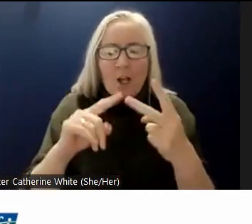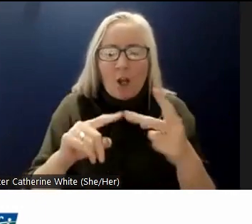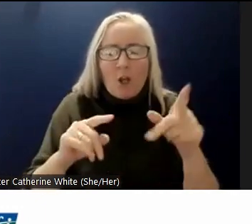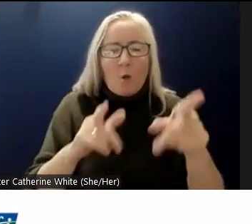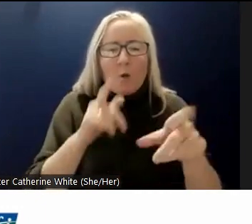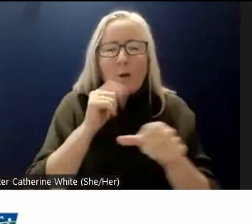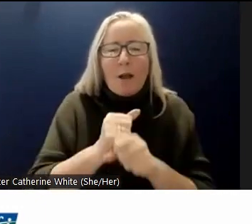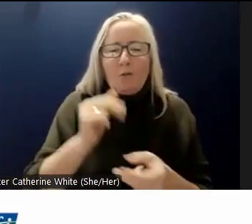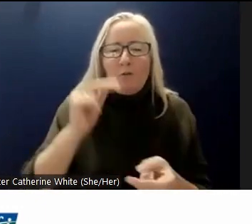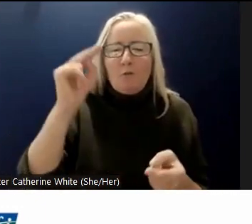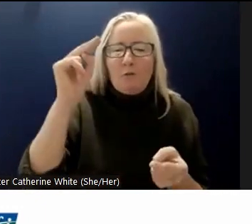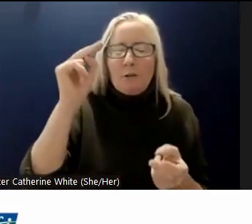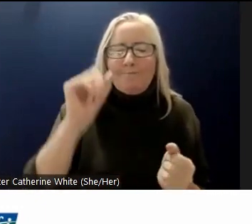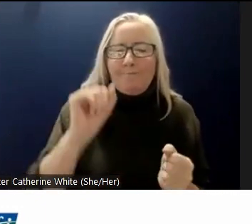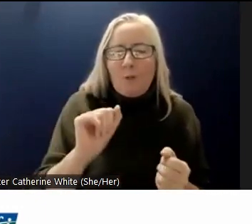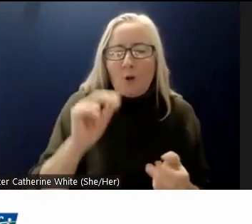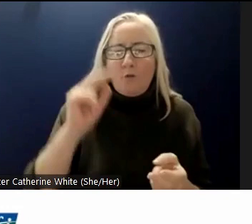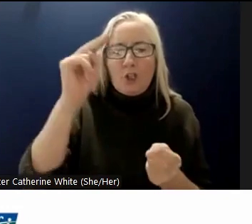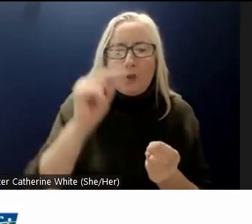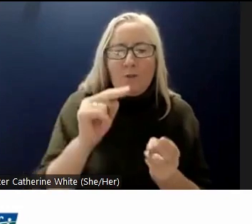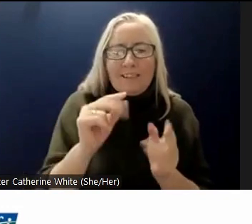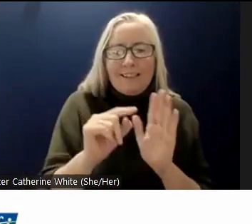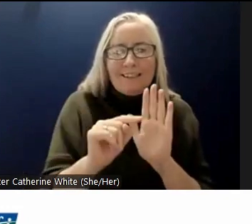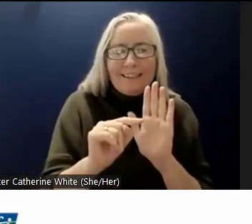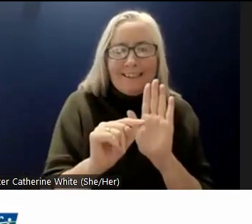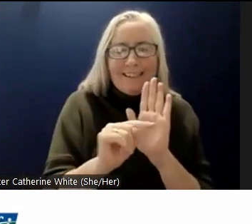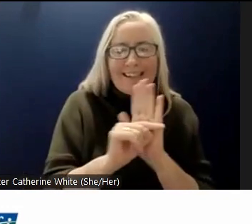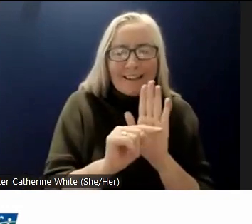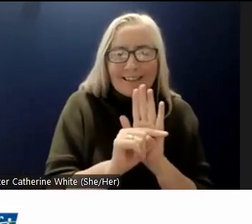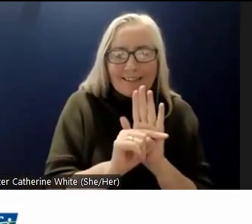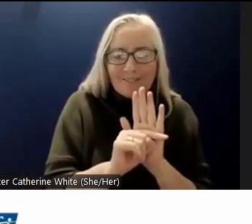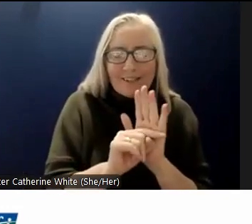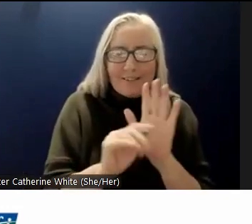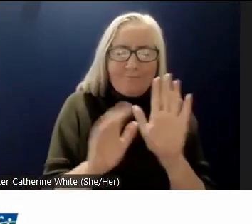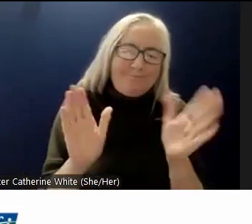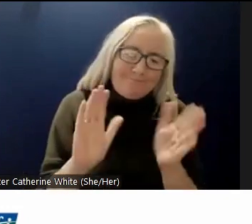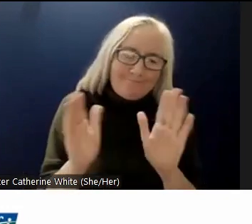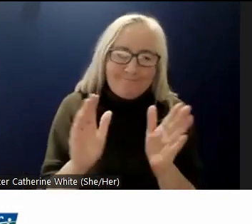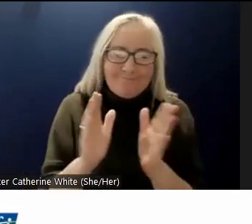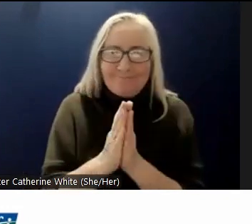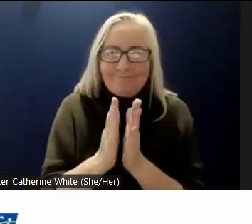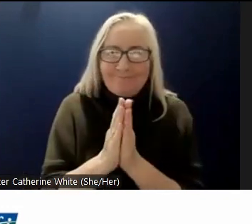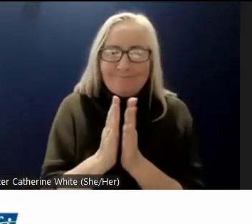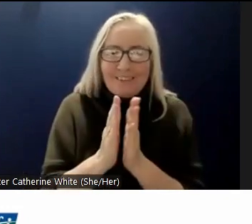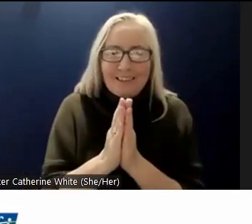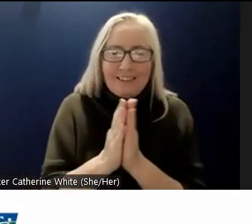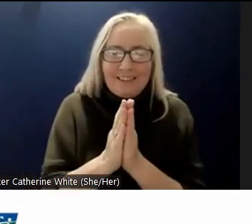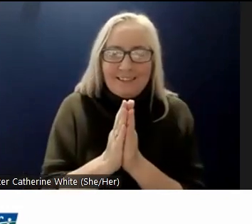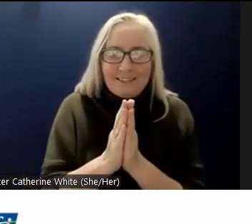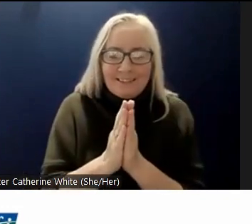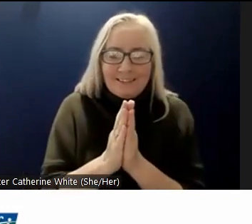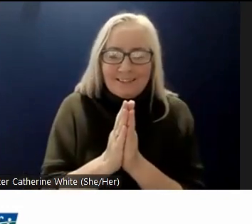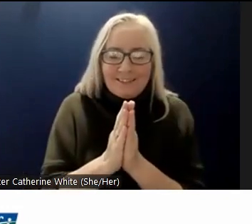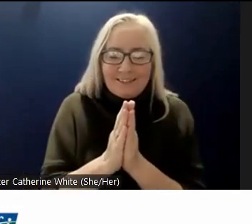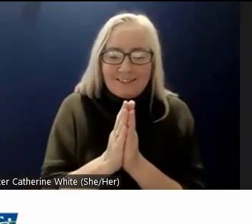reducing the negative association between, various, what's the word? So